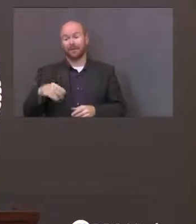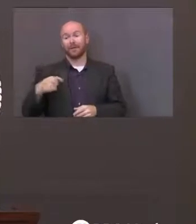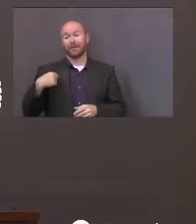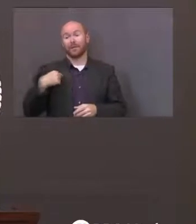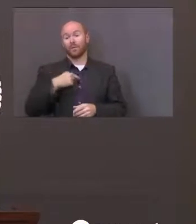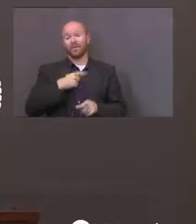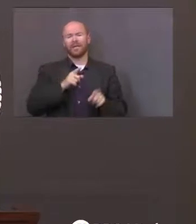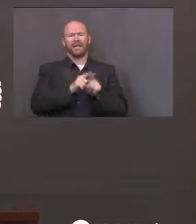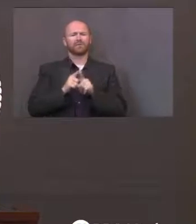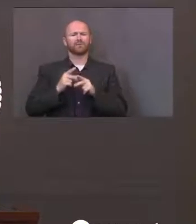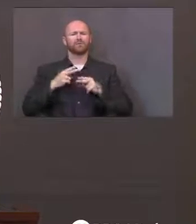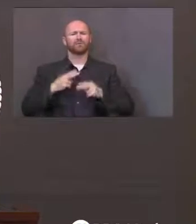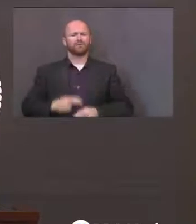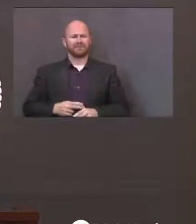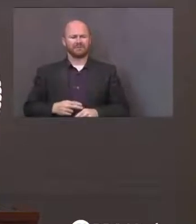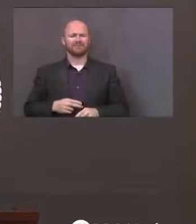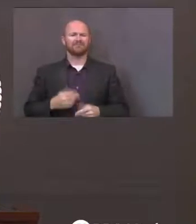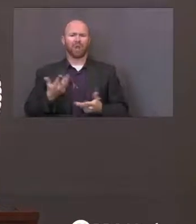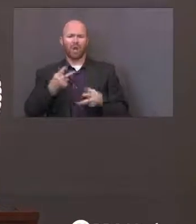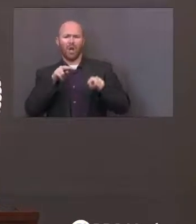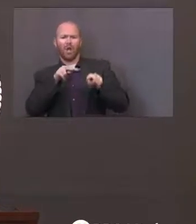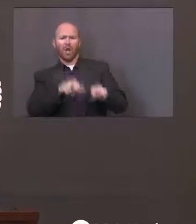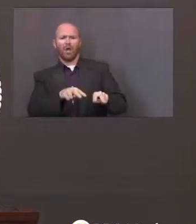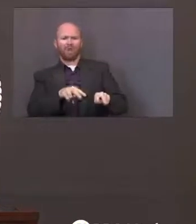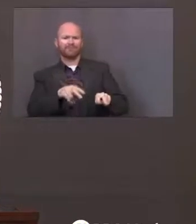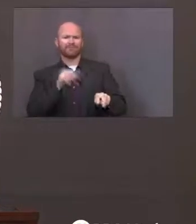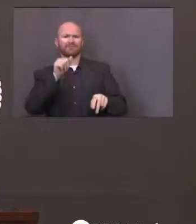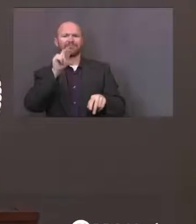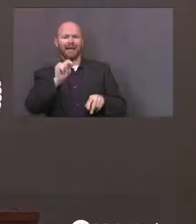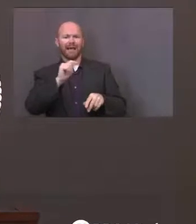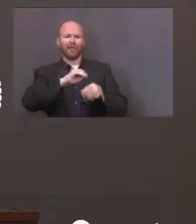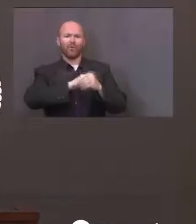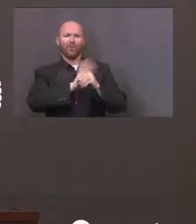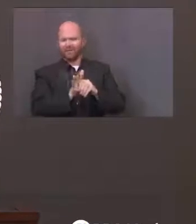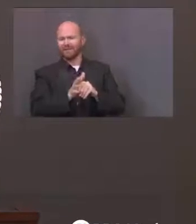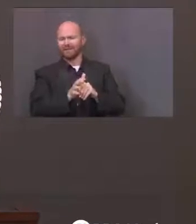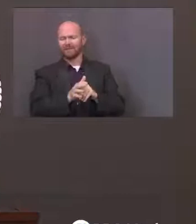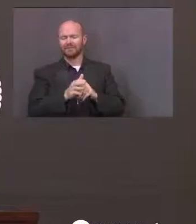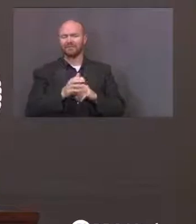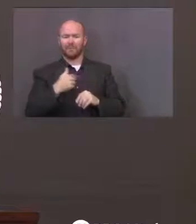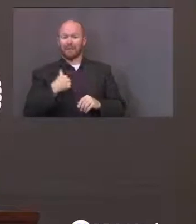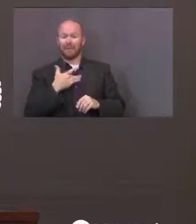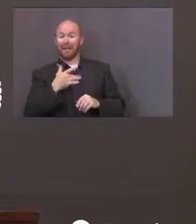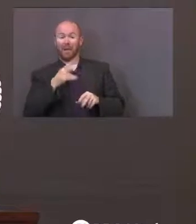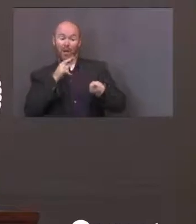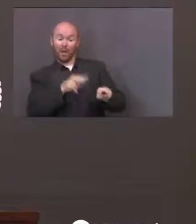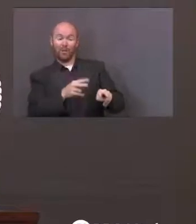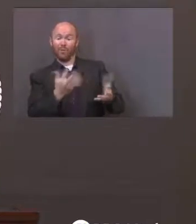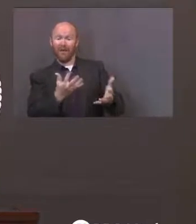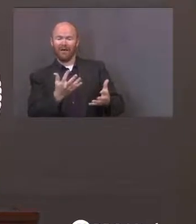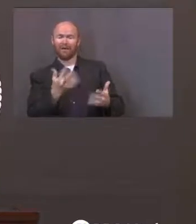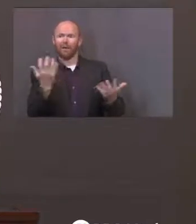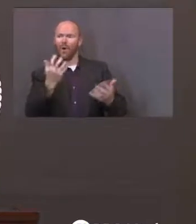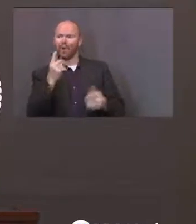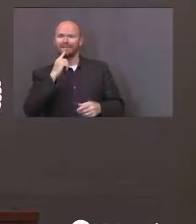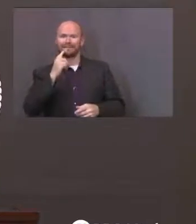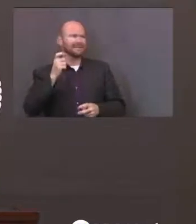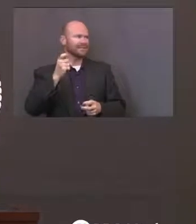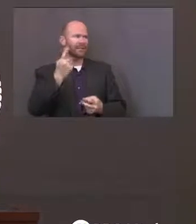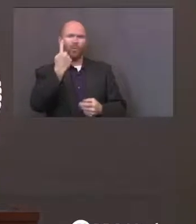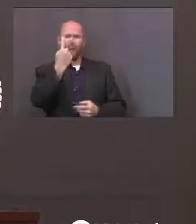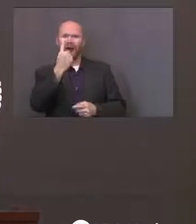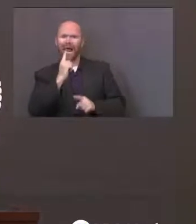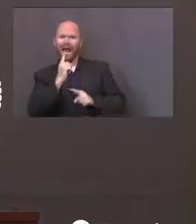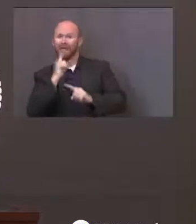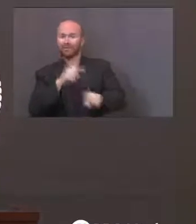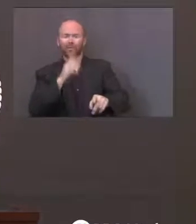beings thinking through a pandemic and as policy leaders. And one of the problems is we're always looking for that silver bullet, that one